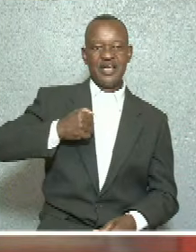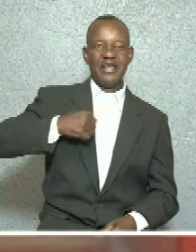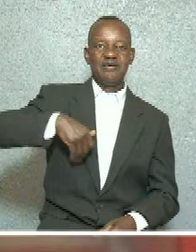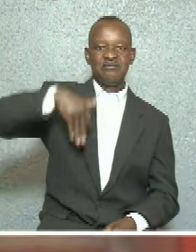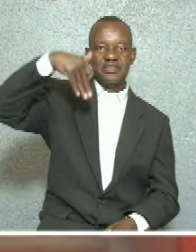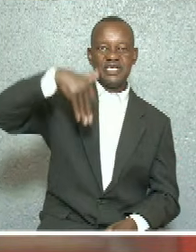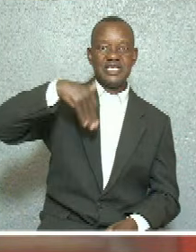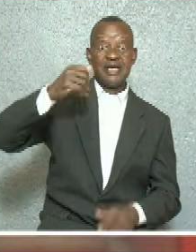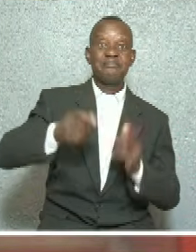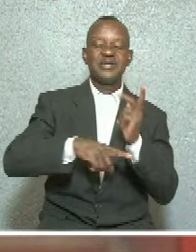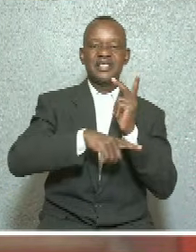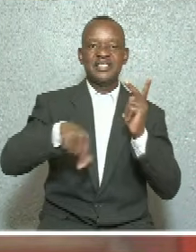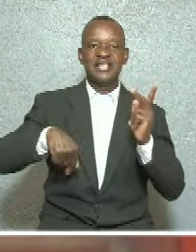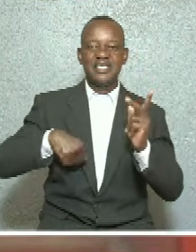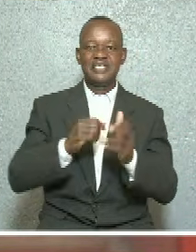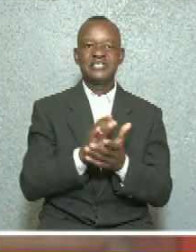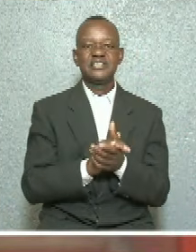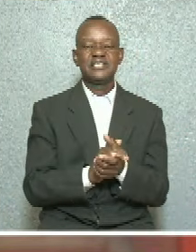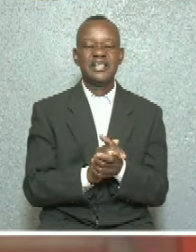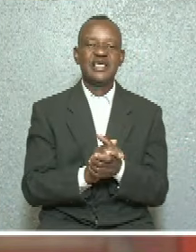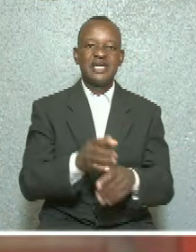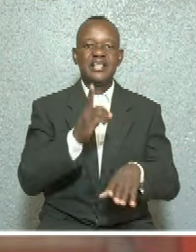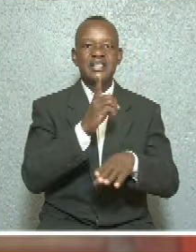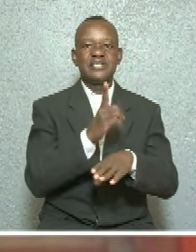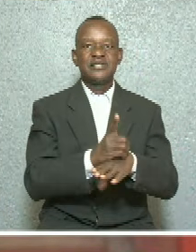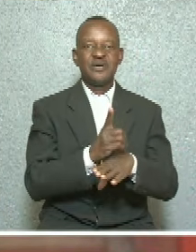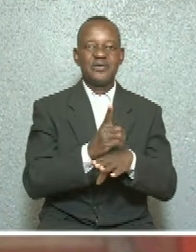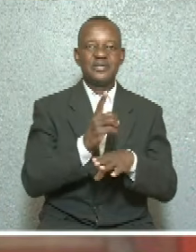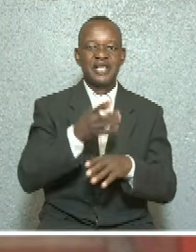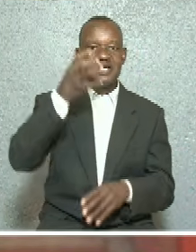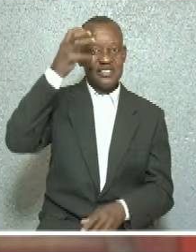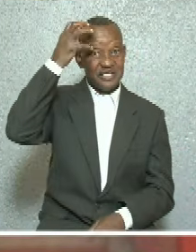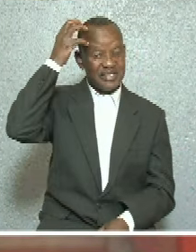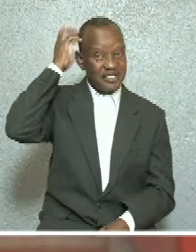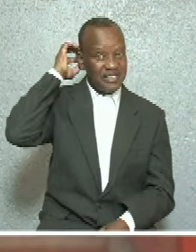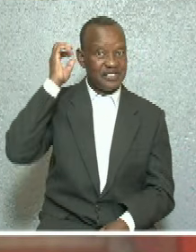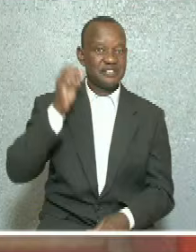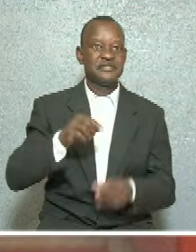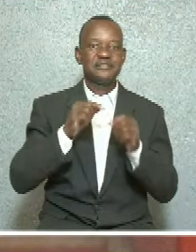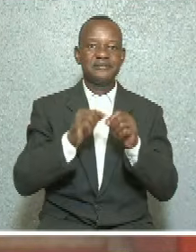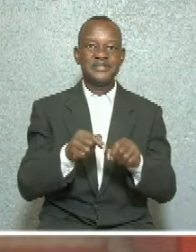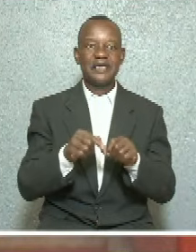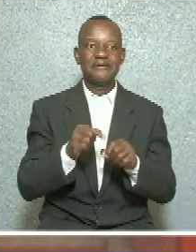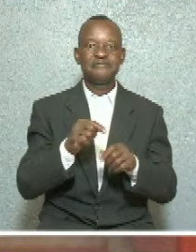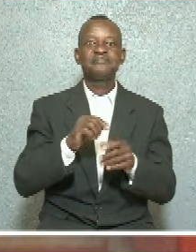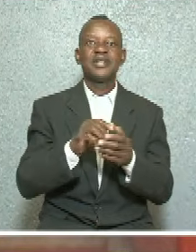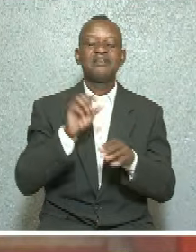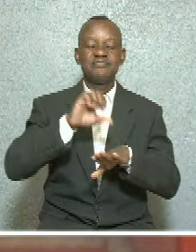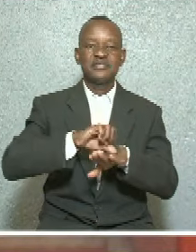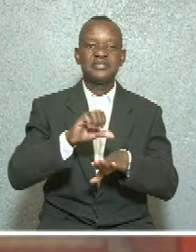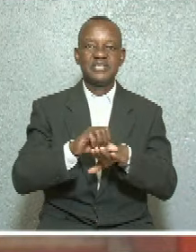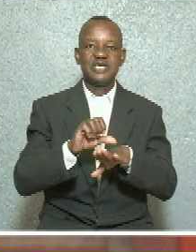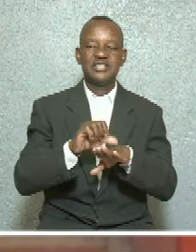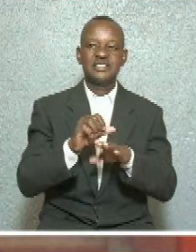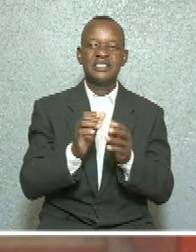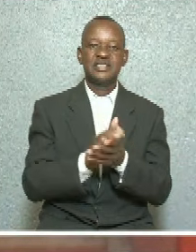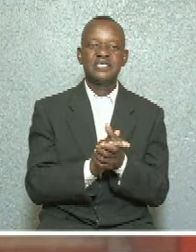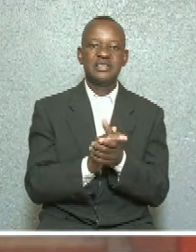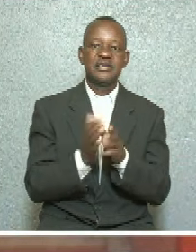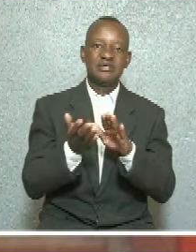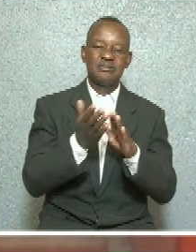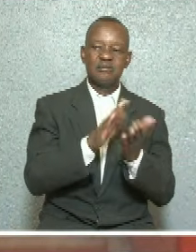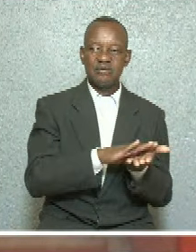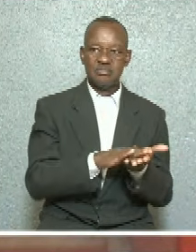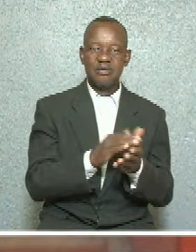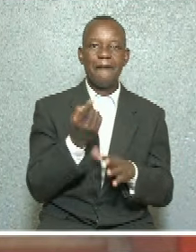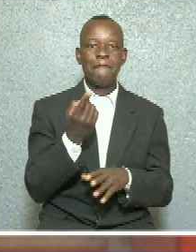Shafishuna Nujoma, who has since left us. But in him and in us, his legacy continues